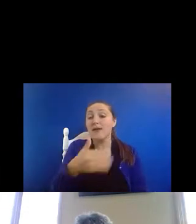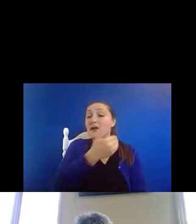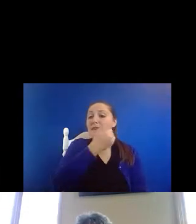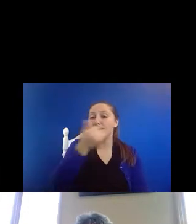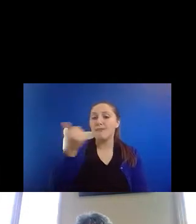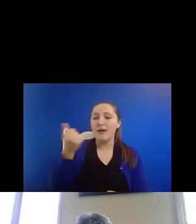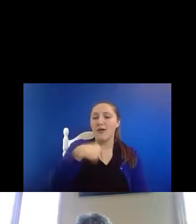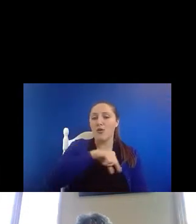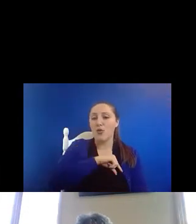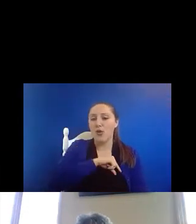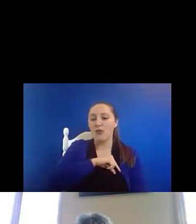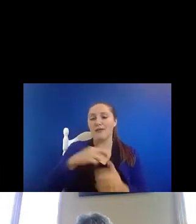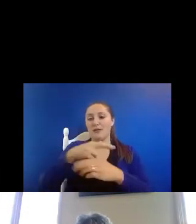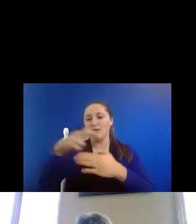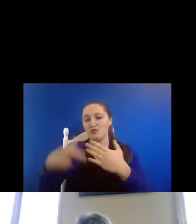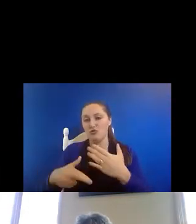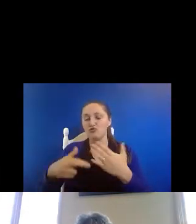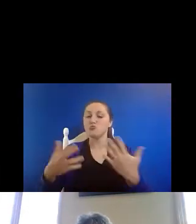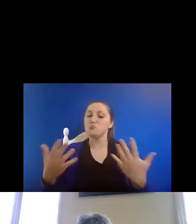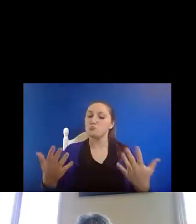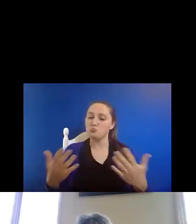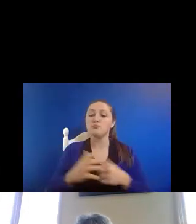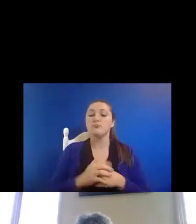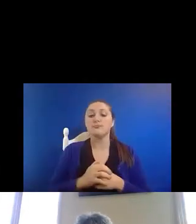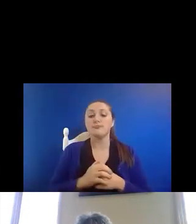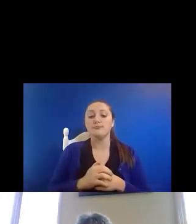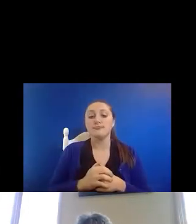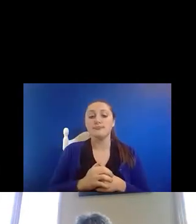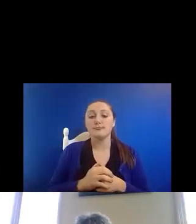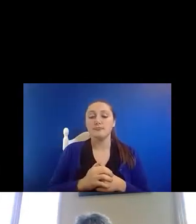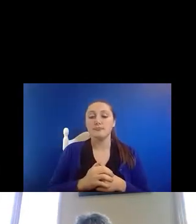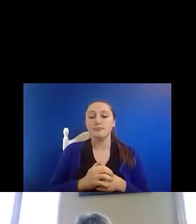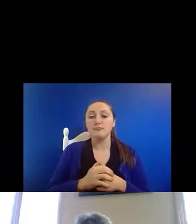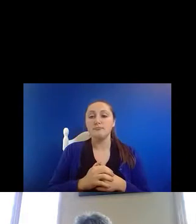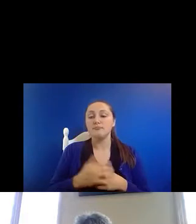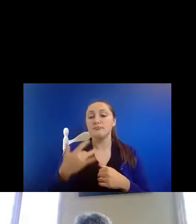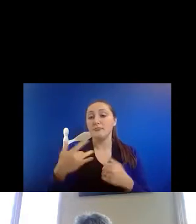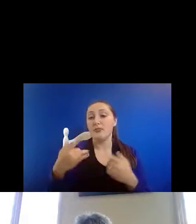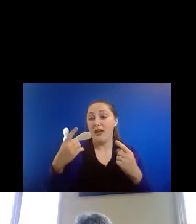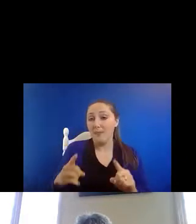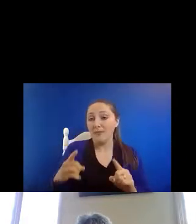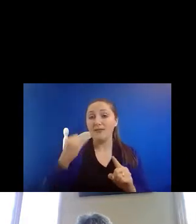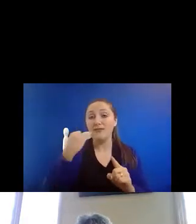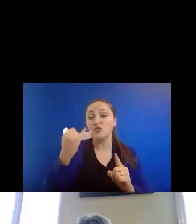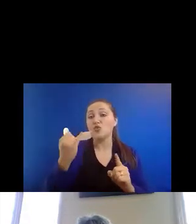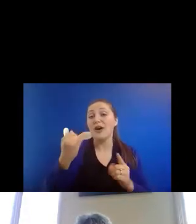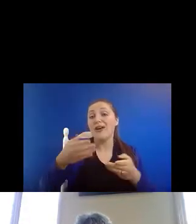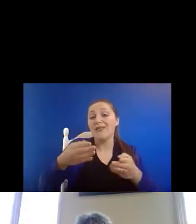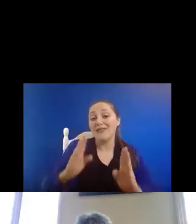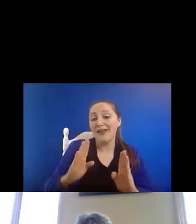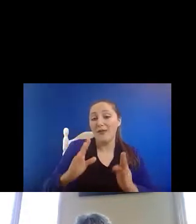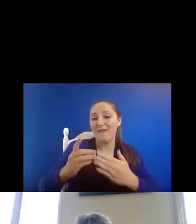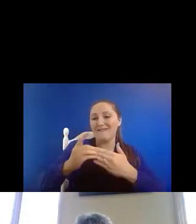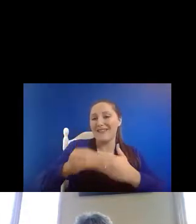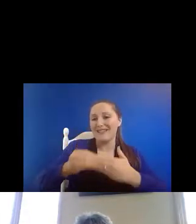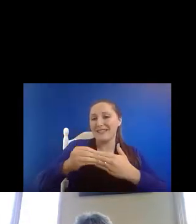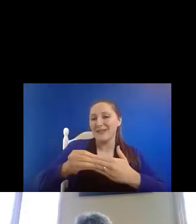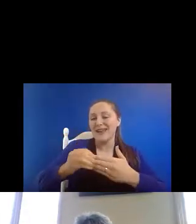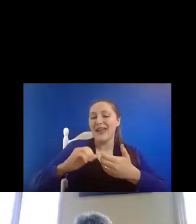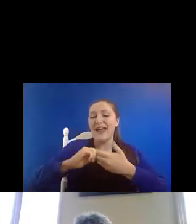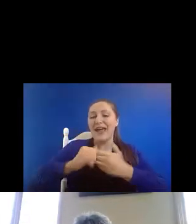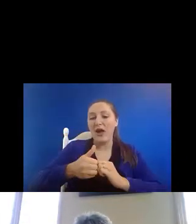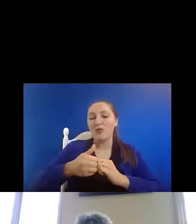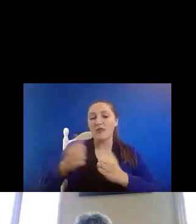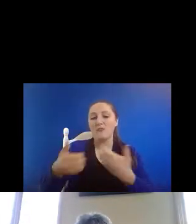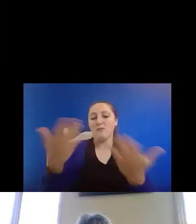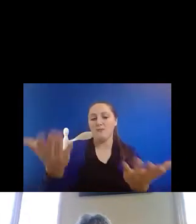outcomes. And often that comes from giving providers flexibility in terms of how they deliver the